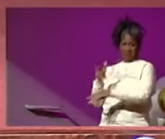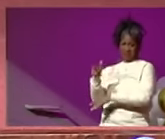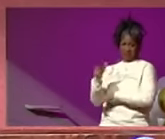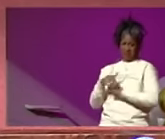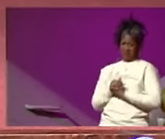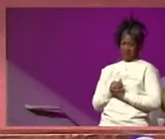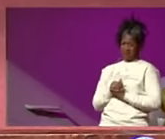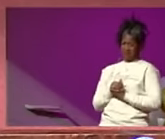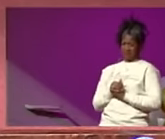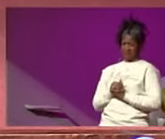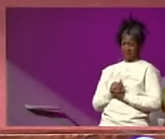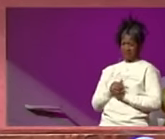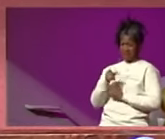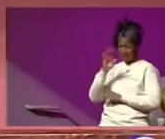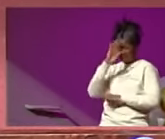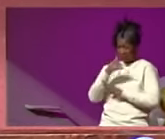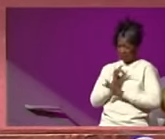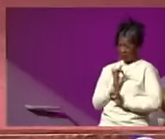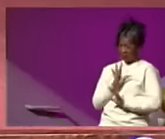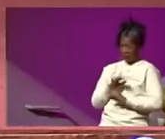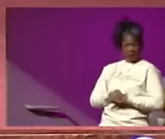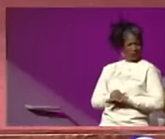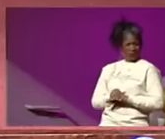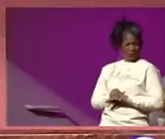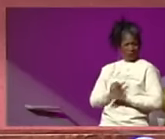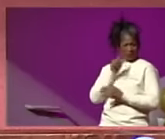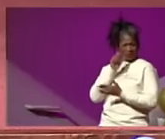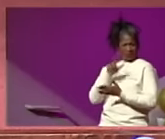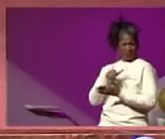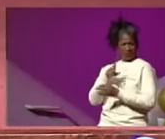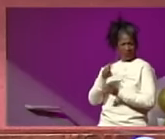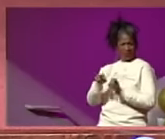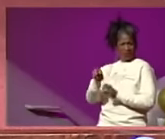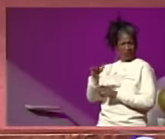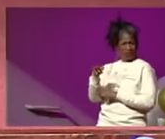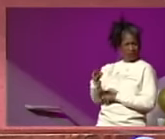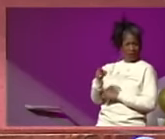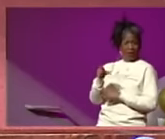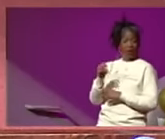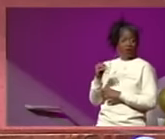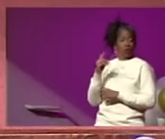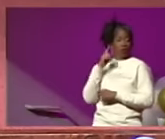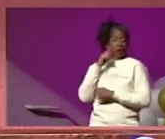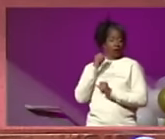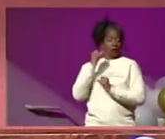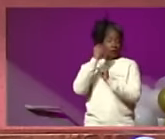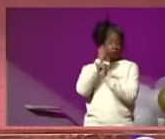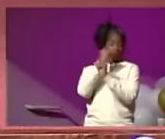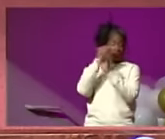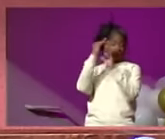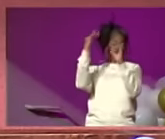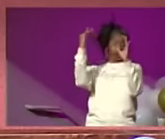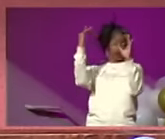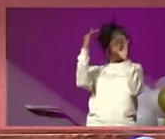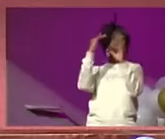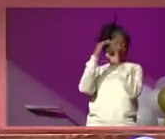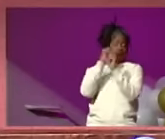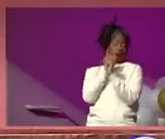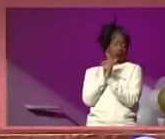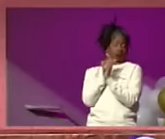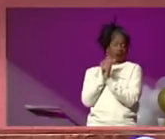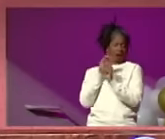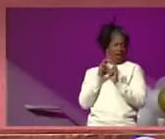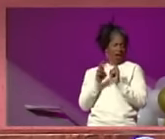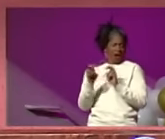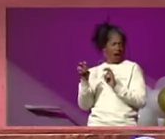alarm goes off. He recognizes the red flag, and that's when he's open to another dream that redirects him.